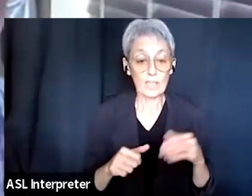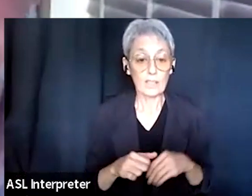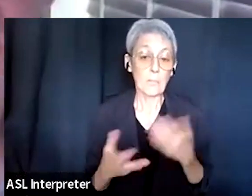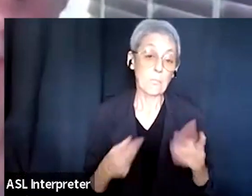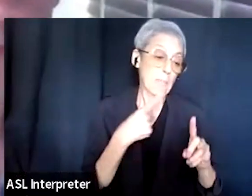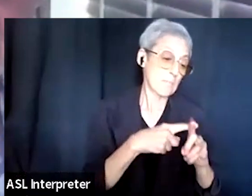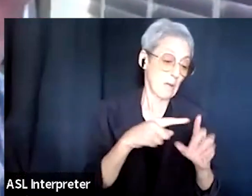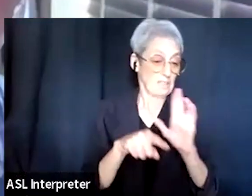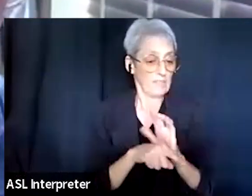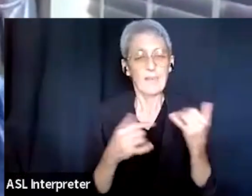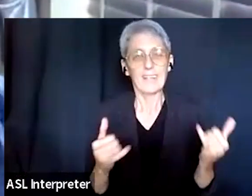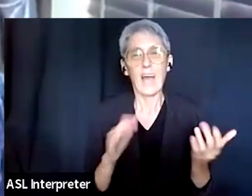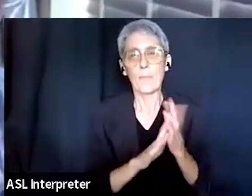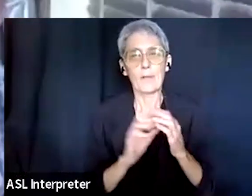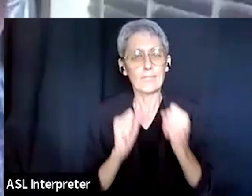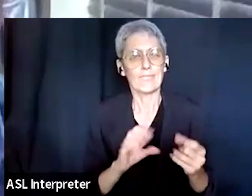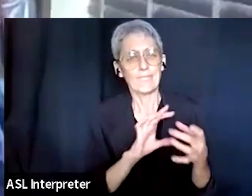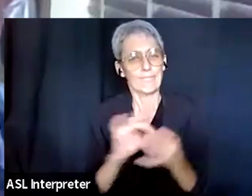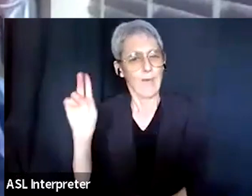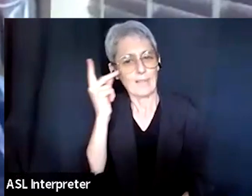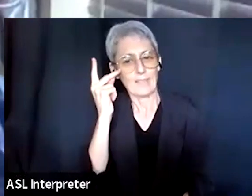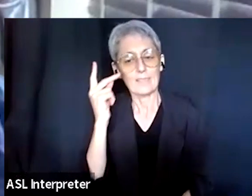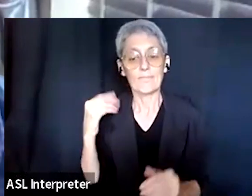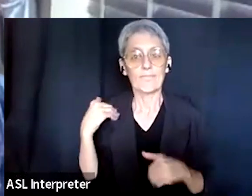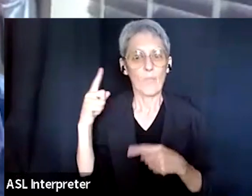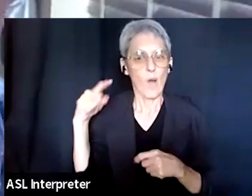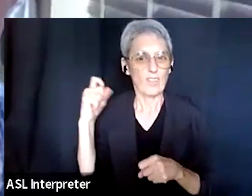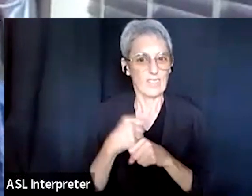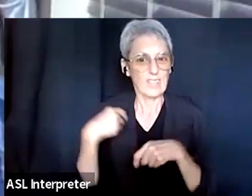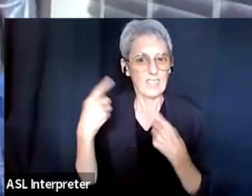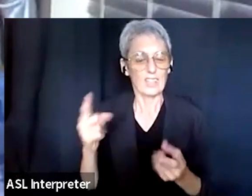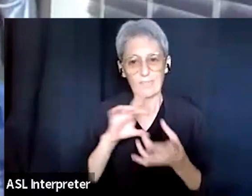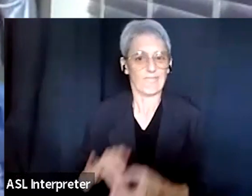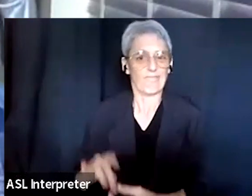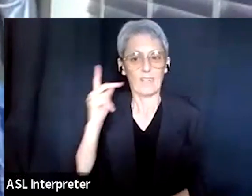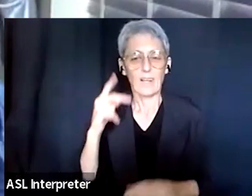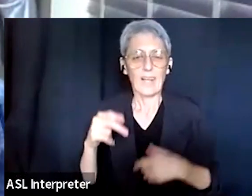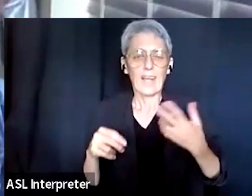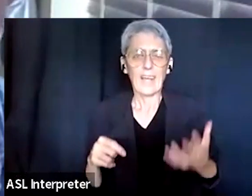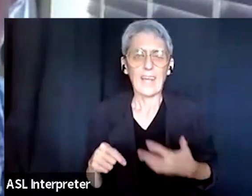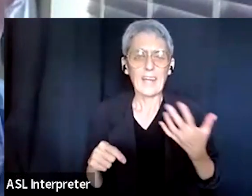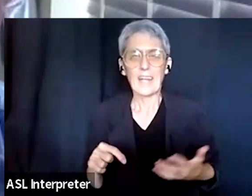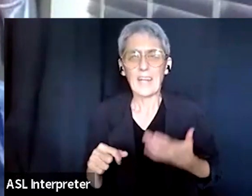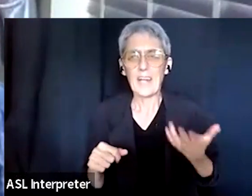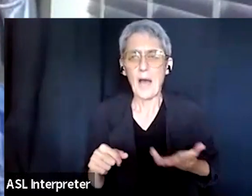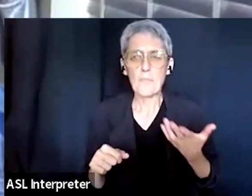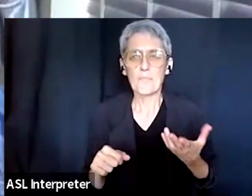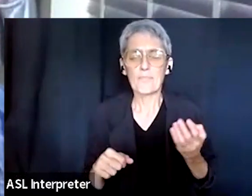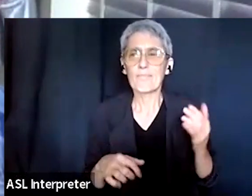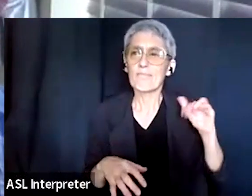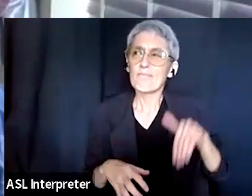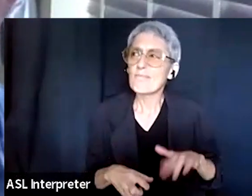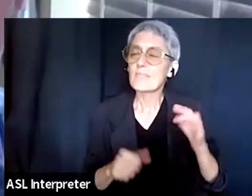issue, has been for more than 100 years. It kind of waxes and wanes in the intensity of the